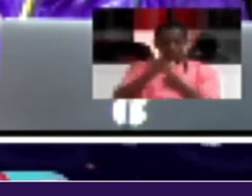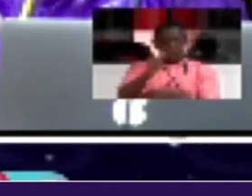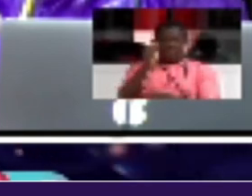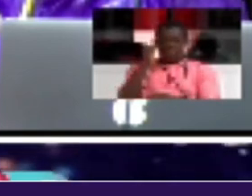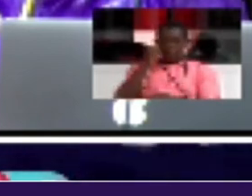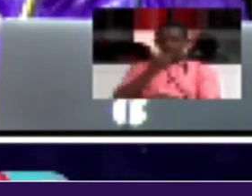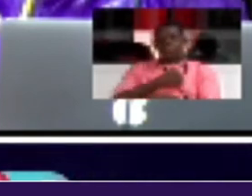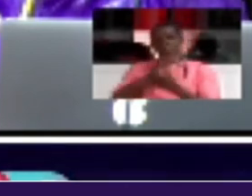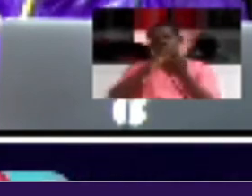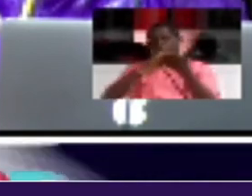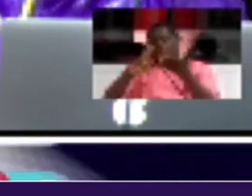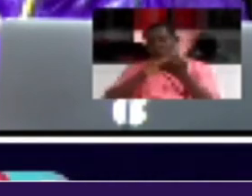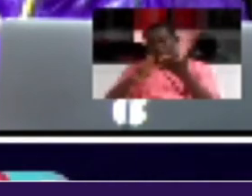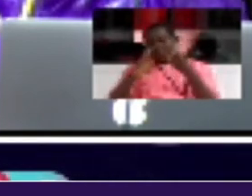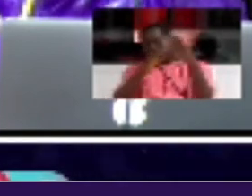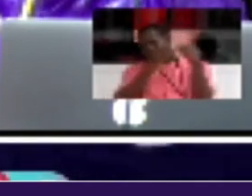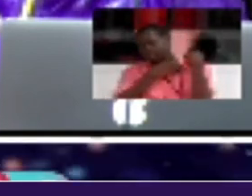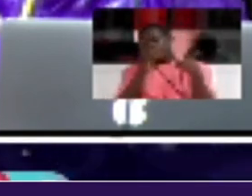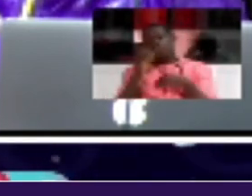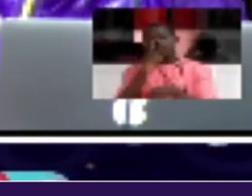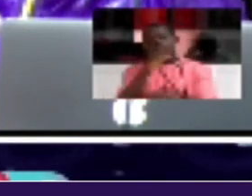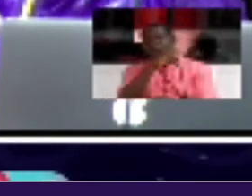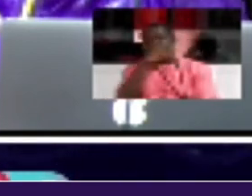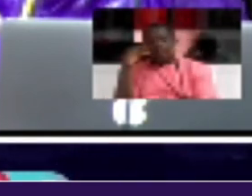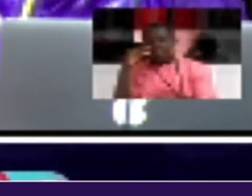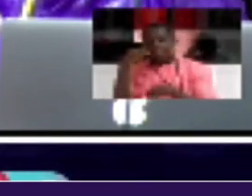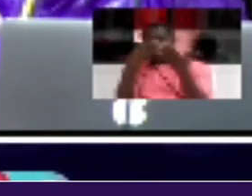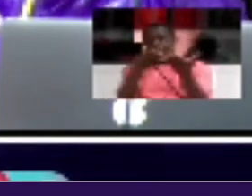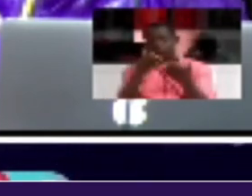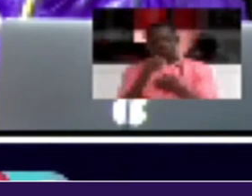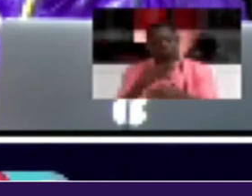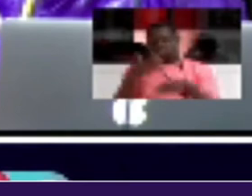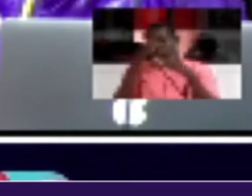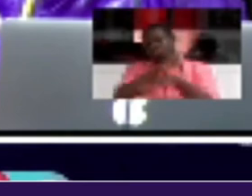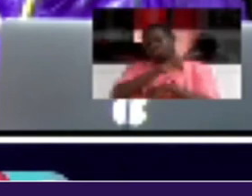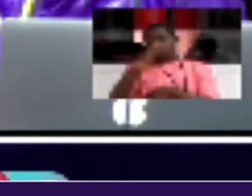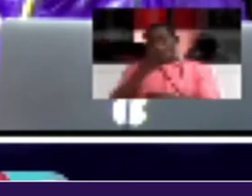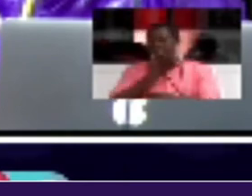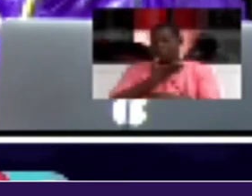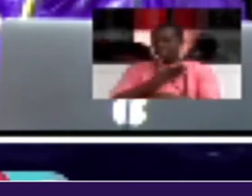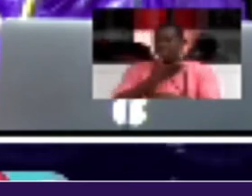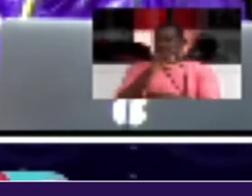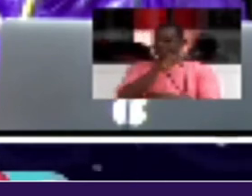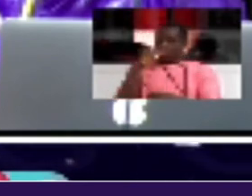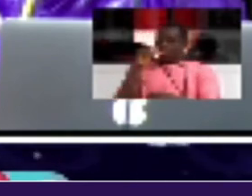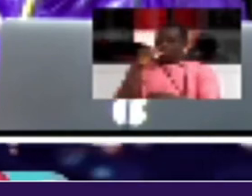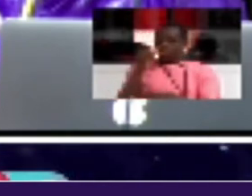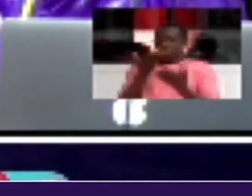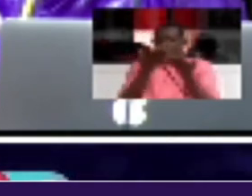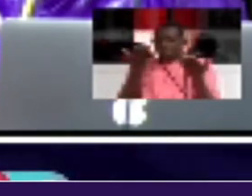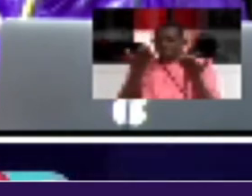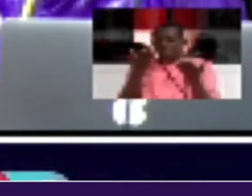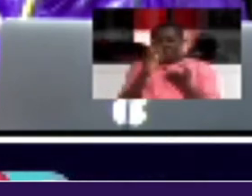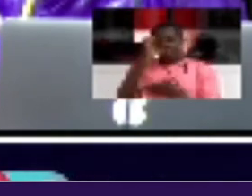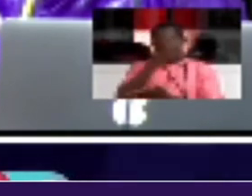What would you call it? I don't have a name for it. But why I say I cannot call it a team was